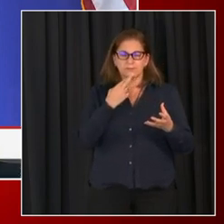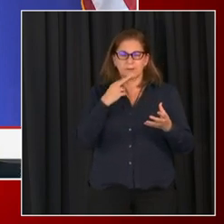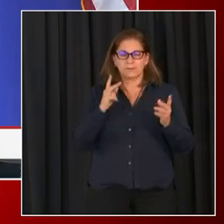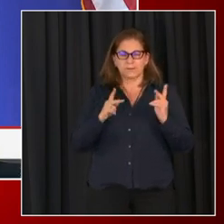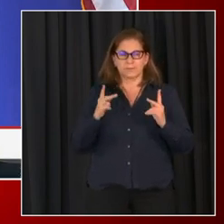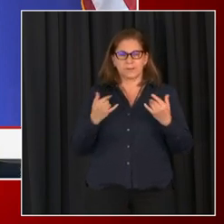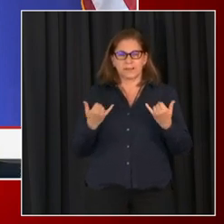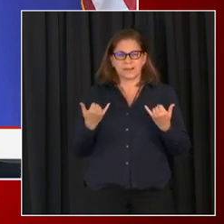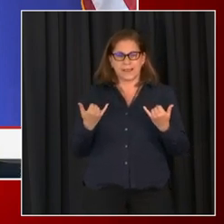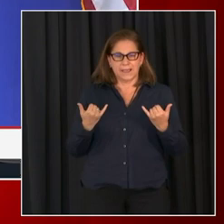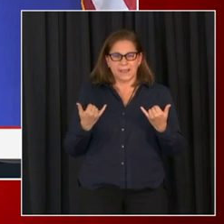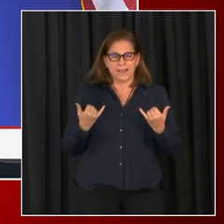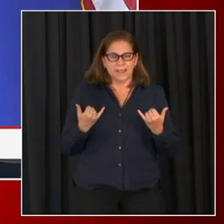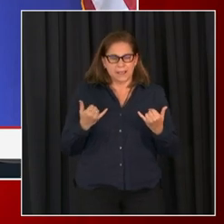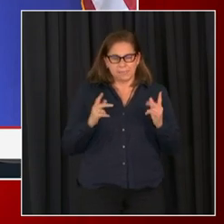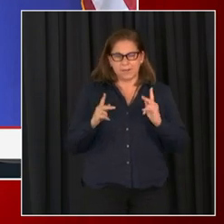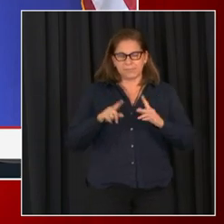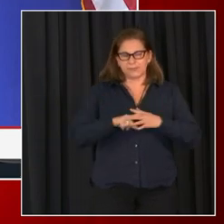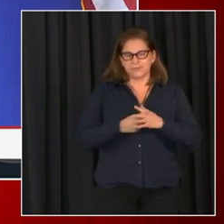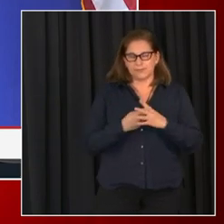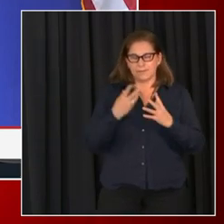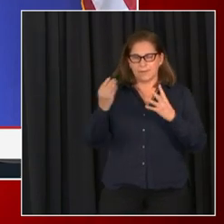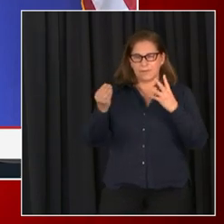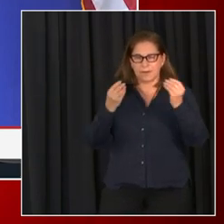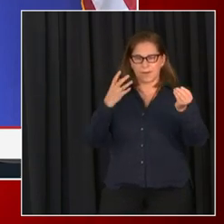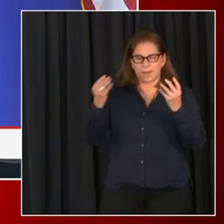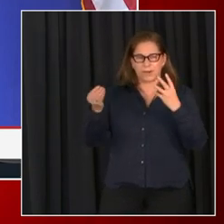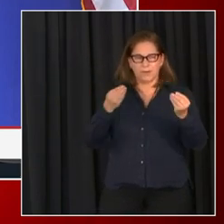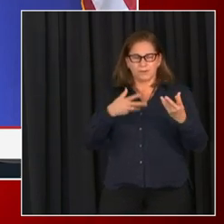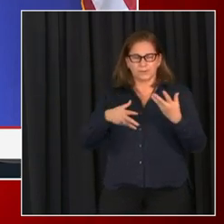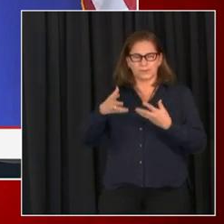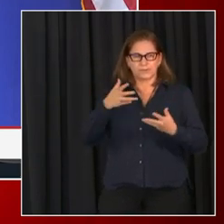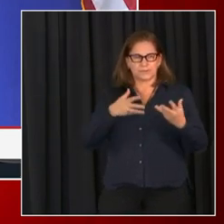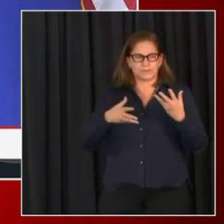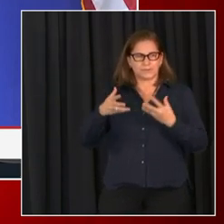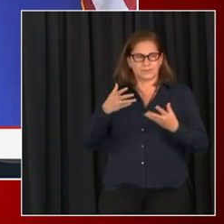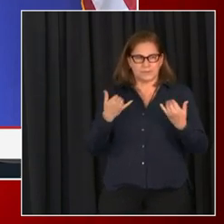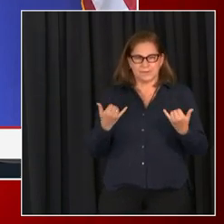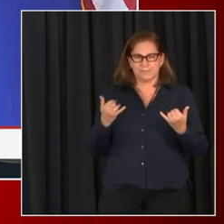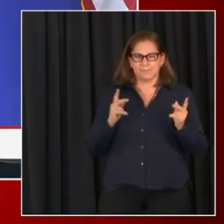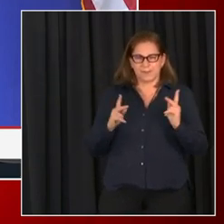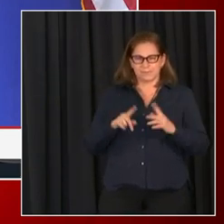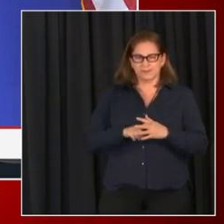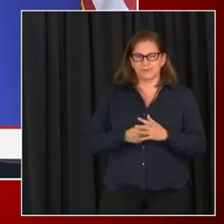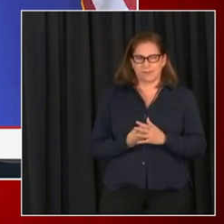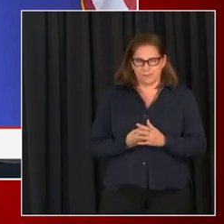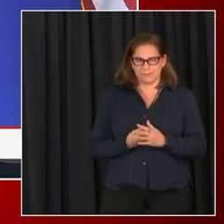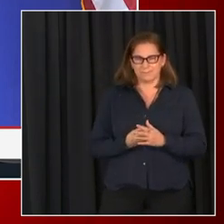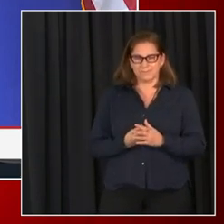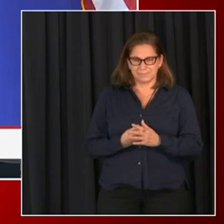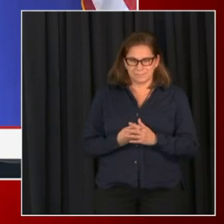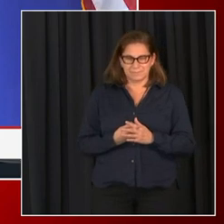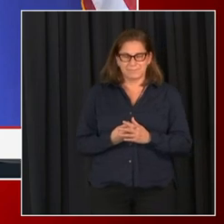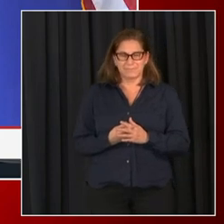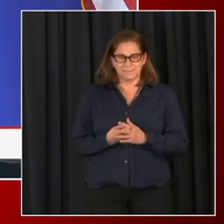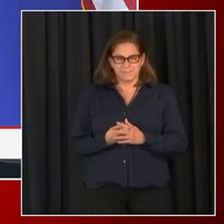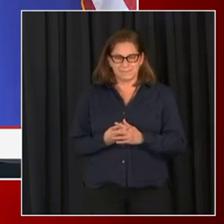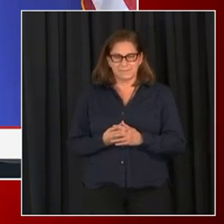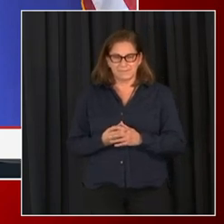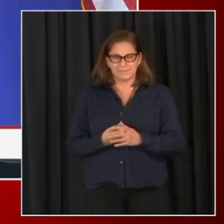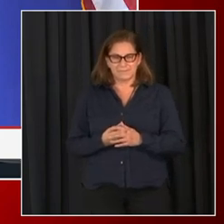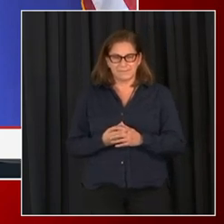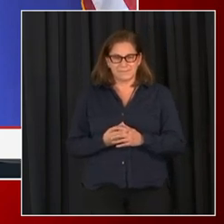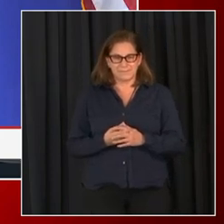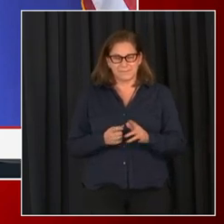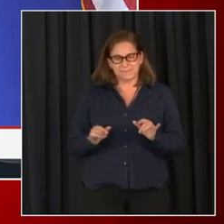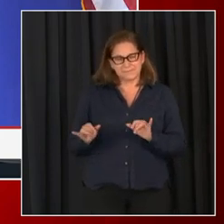categorized specifically as social events, transitioning completely indoor, or the mix of